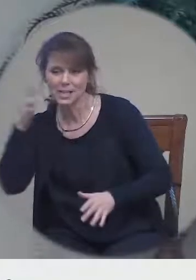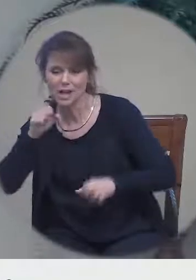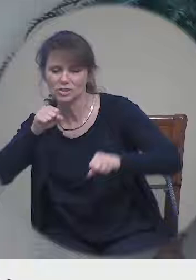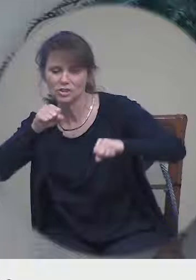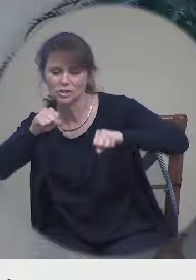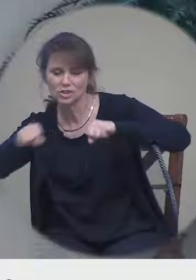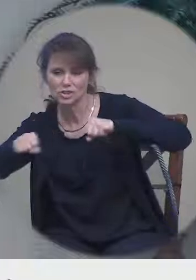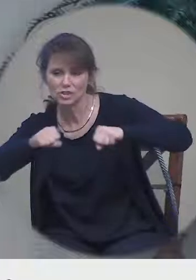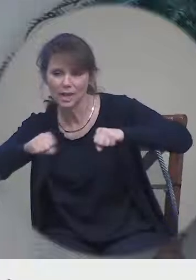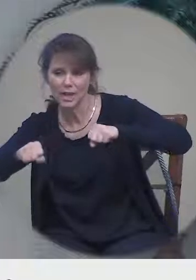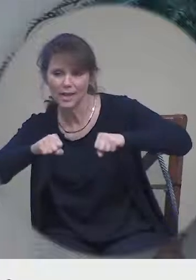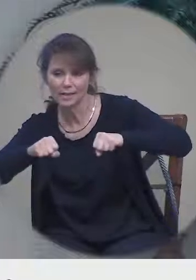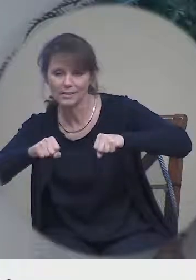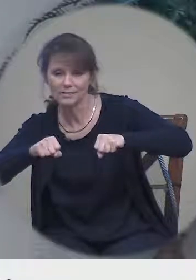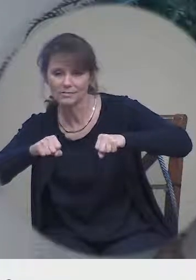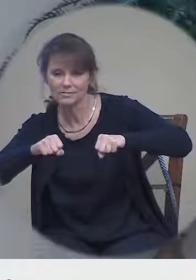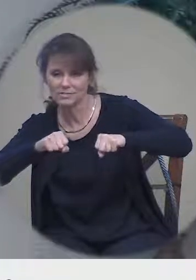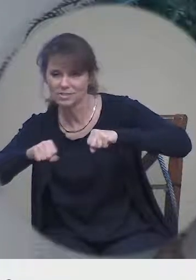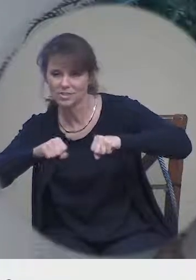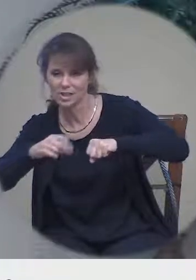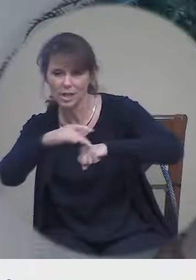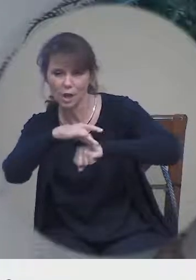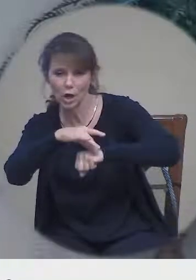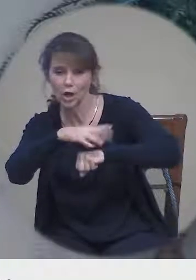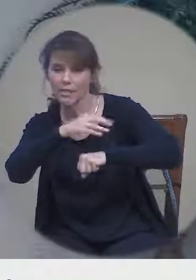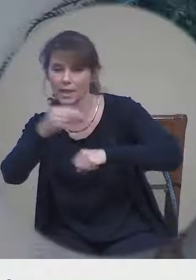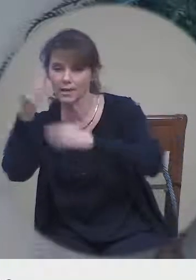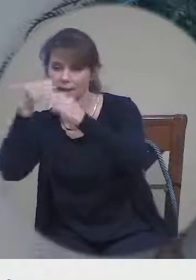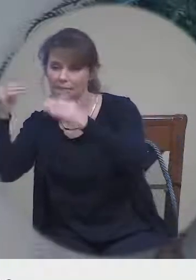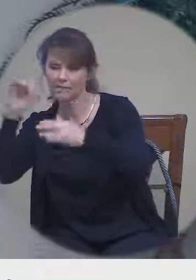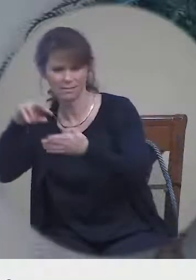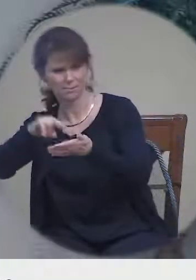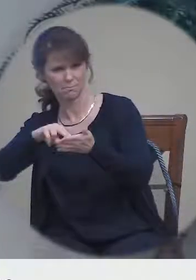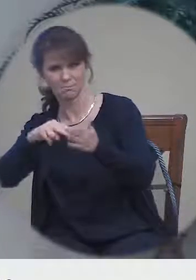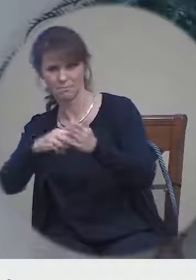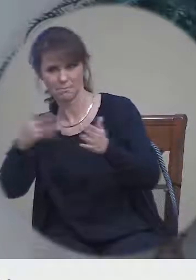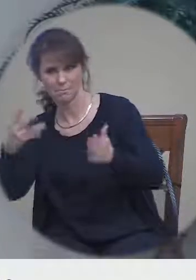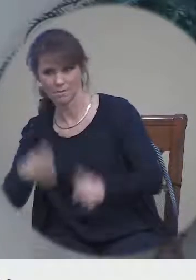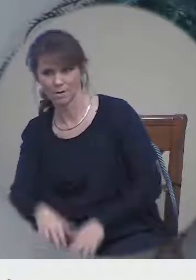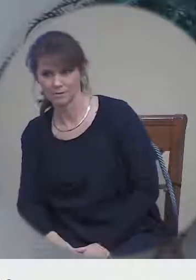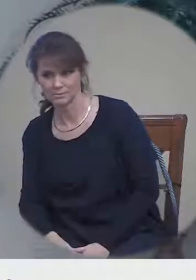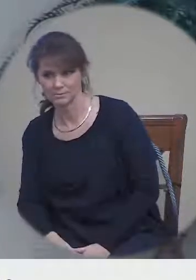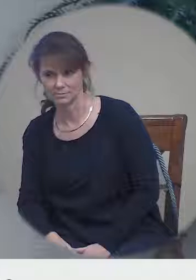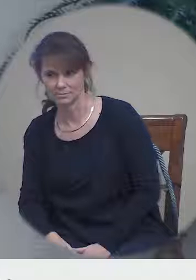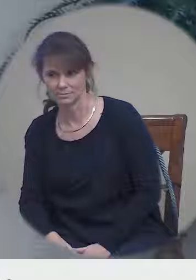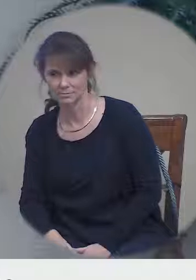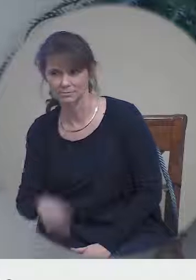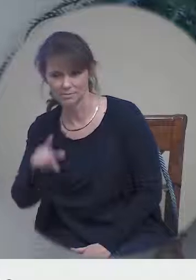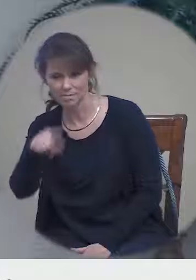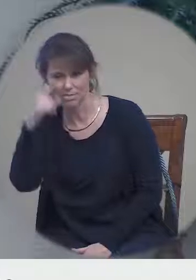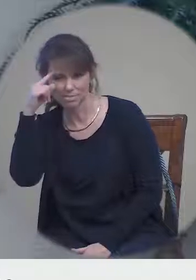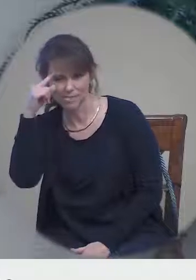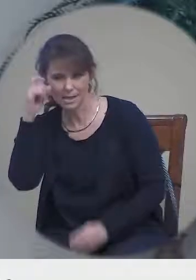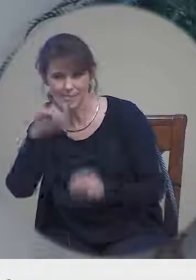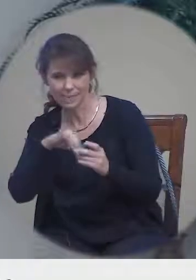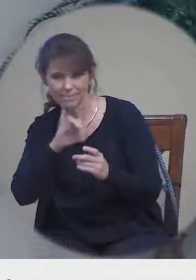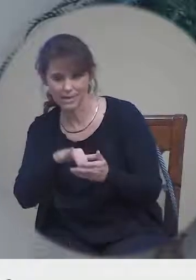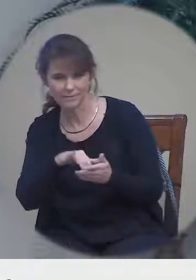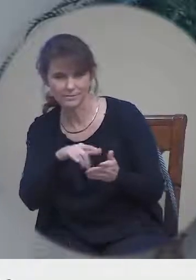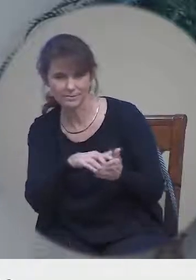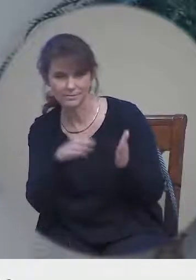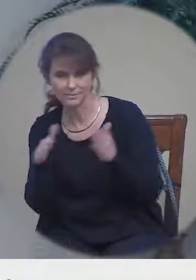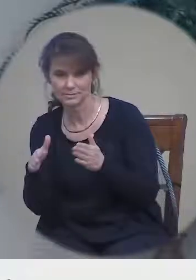on earth and also in heaven? And here's what the rest of that passage said. Yet